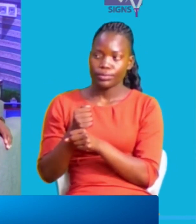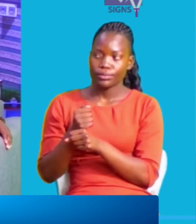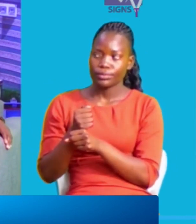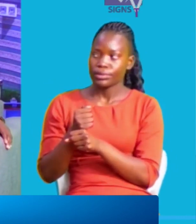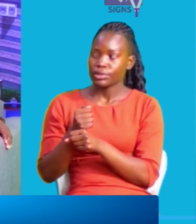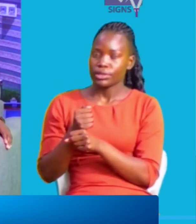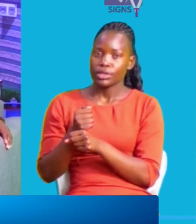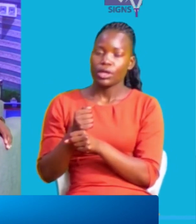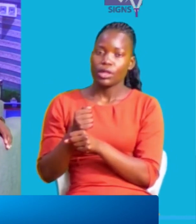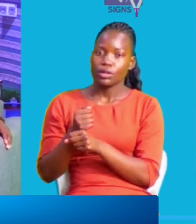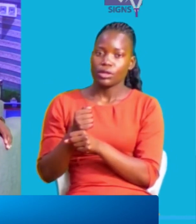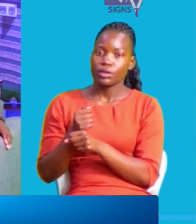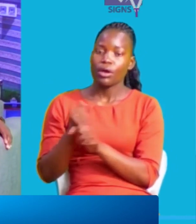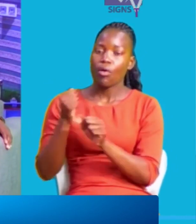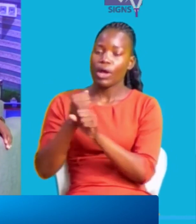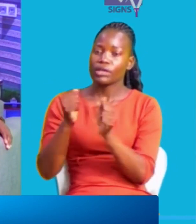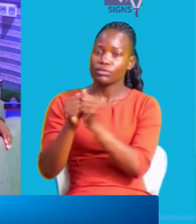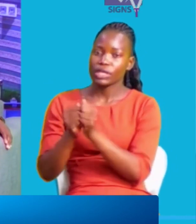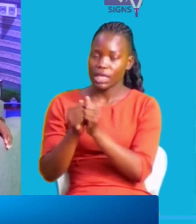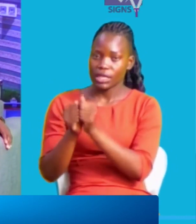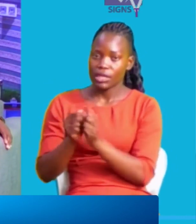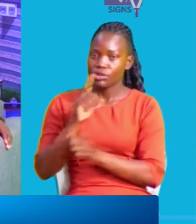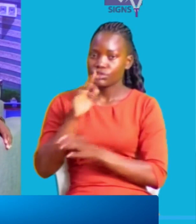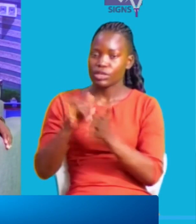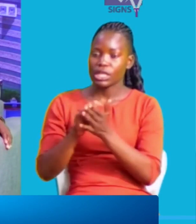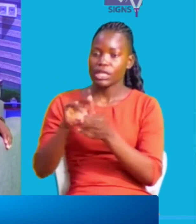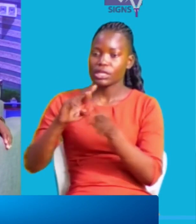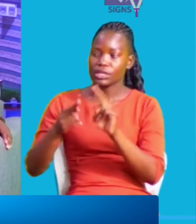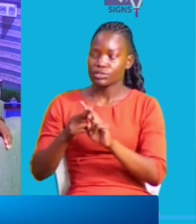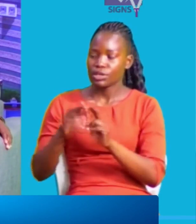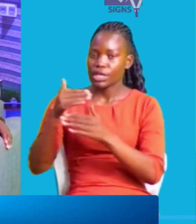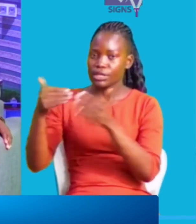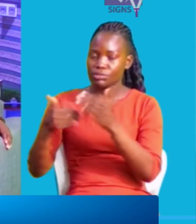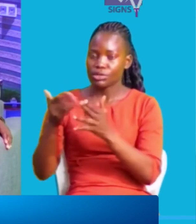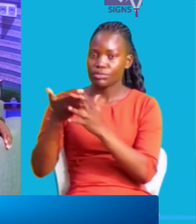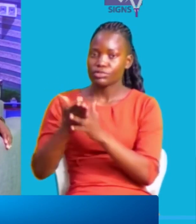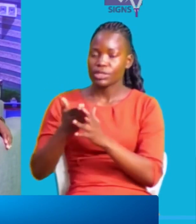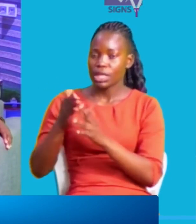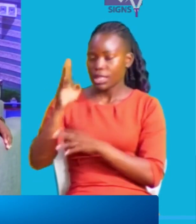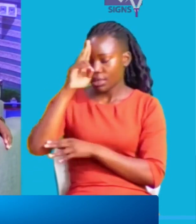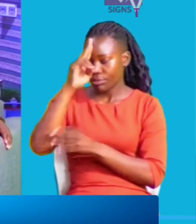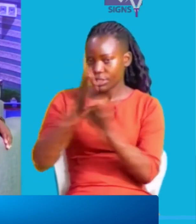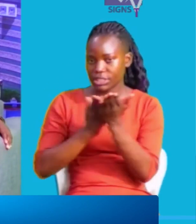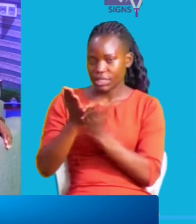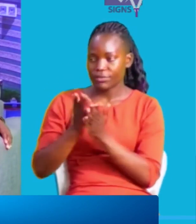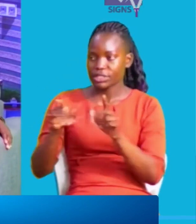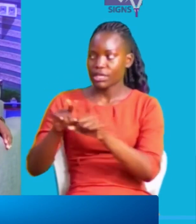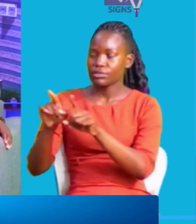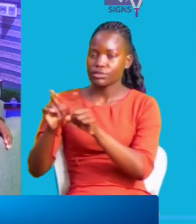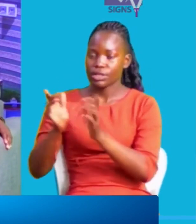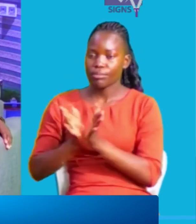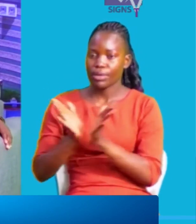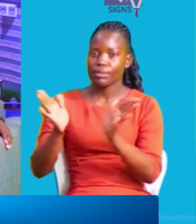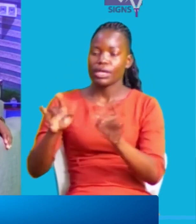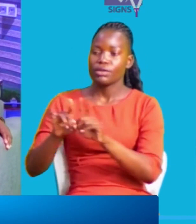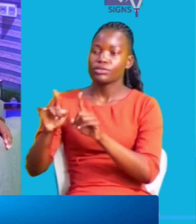in collaboration to make sure that that relationship is truly built between the police service and people of the public, and